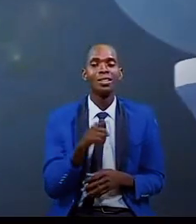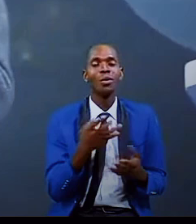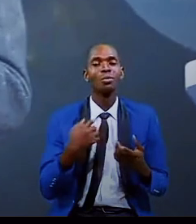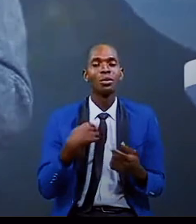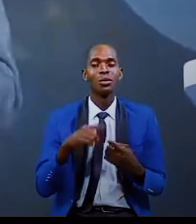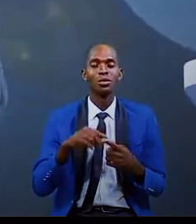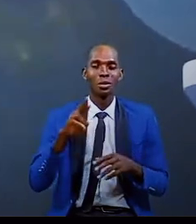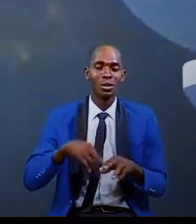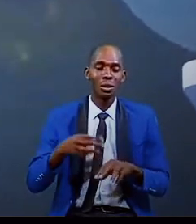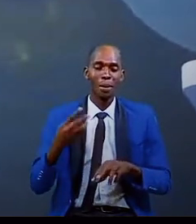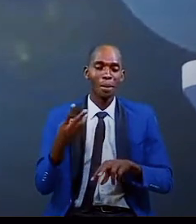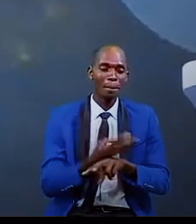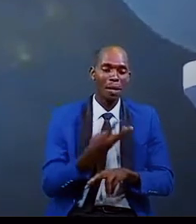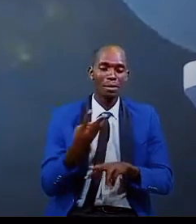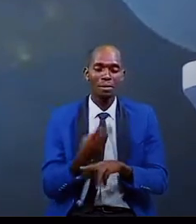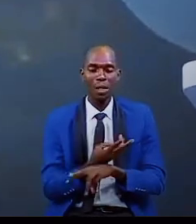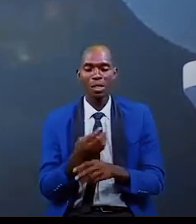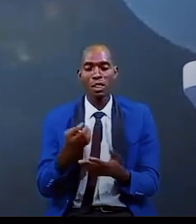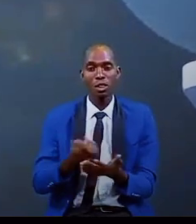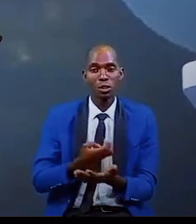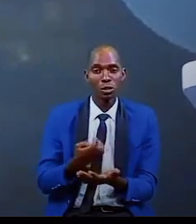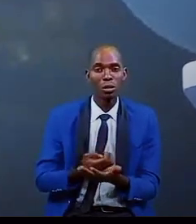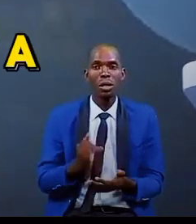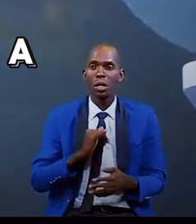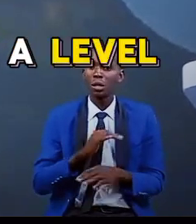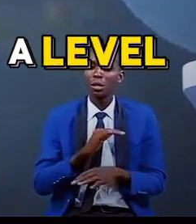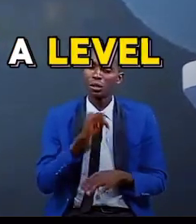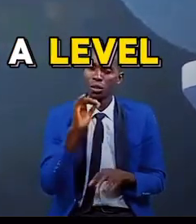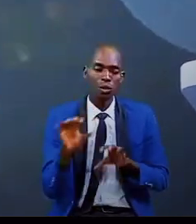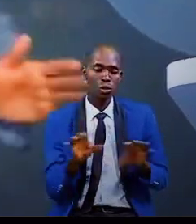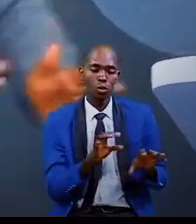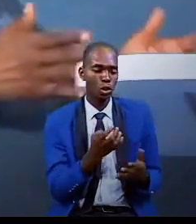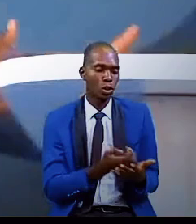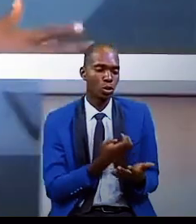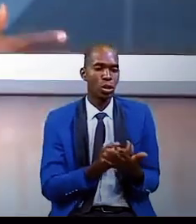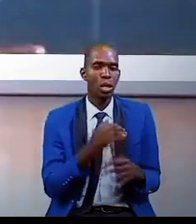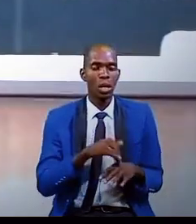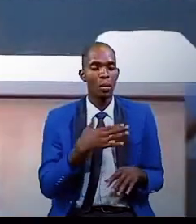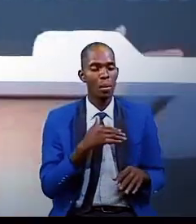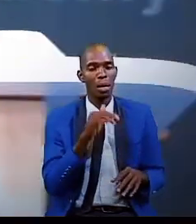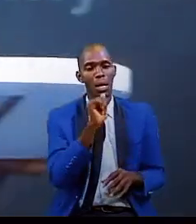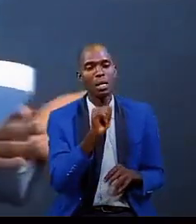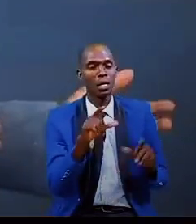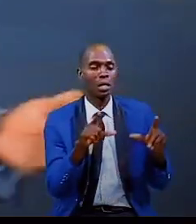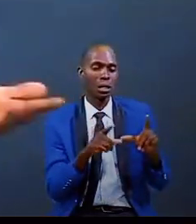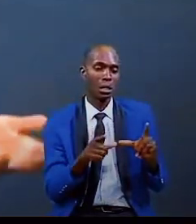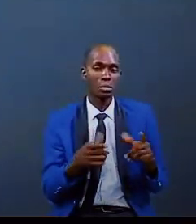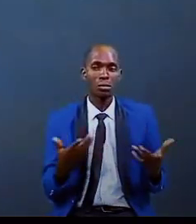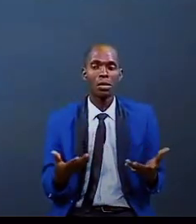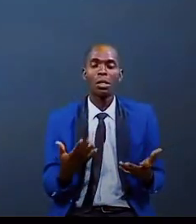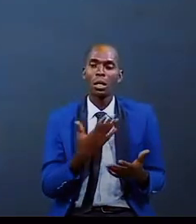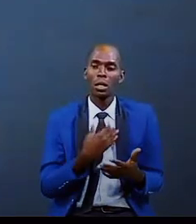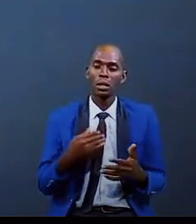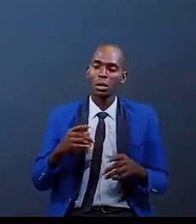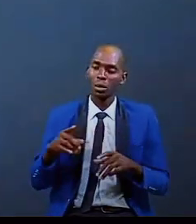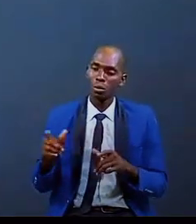economics, and I didn't do economics at my A level. So I got the, you know, person